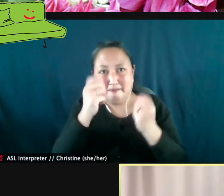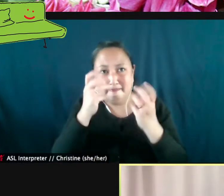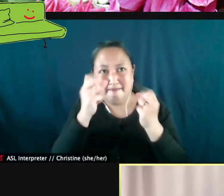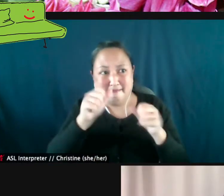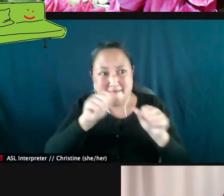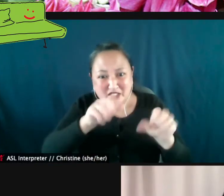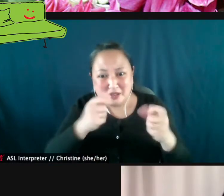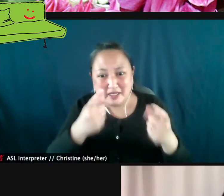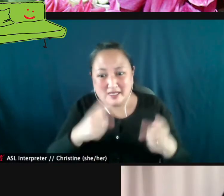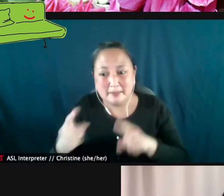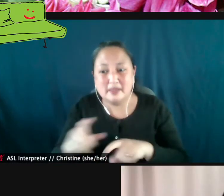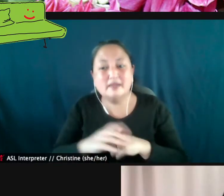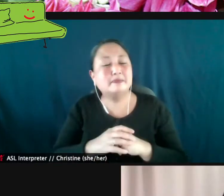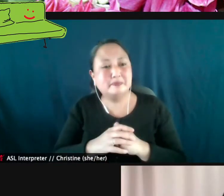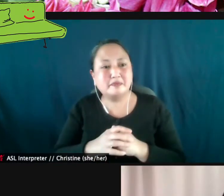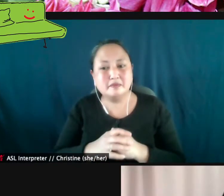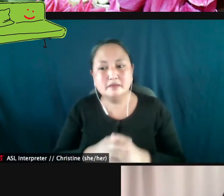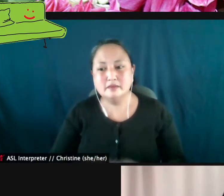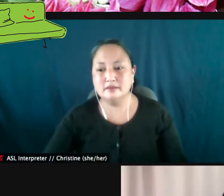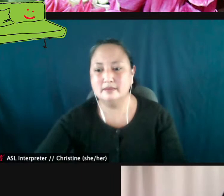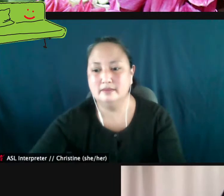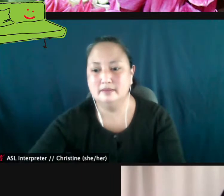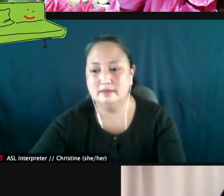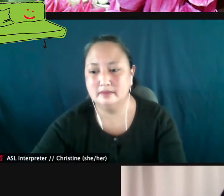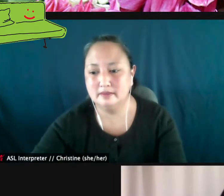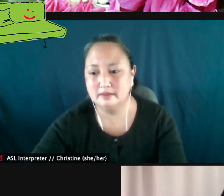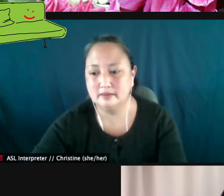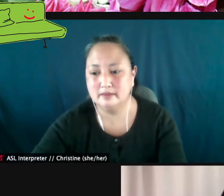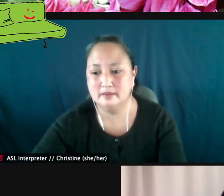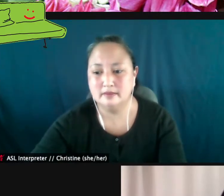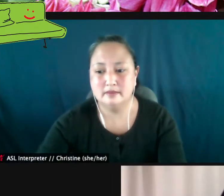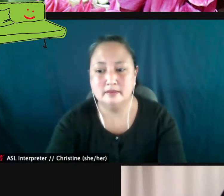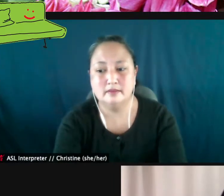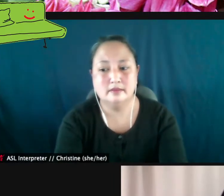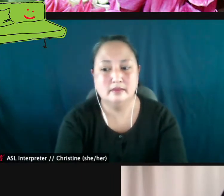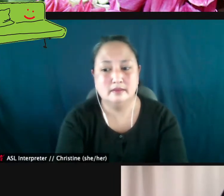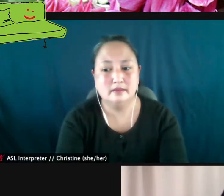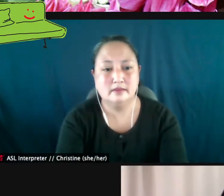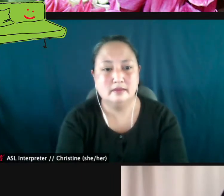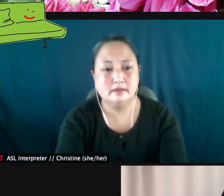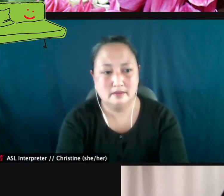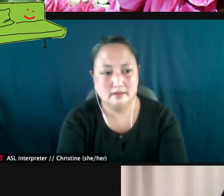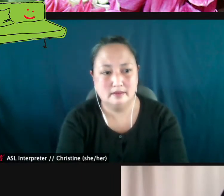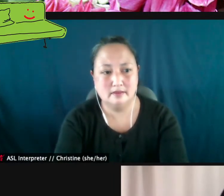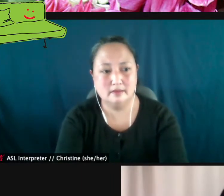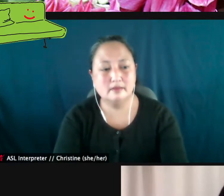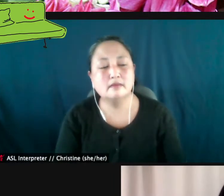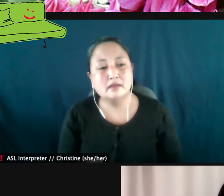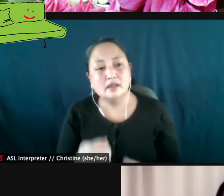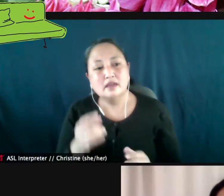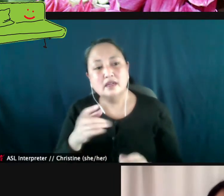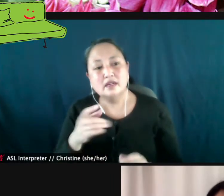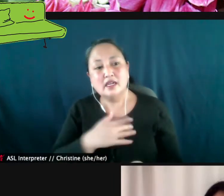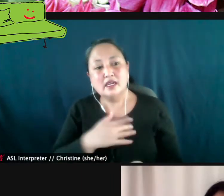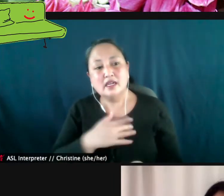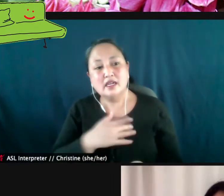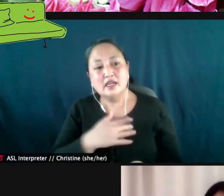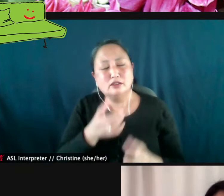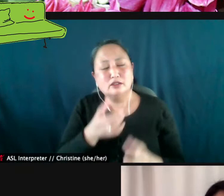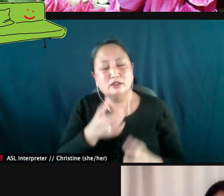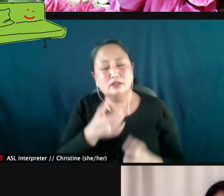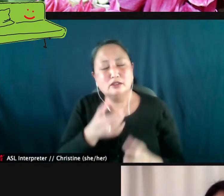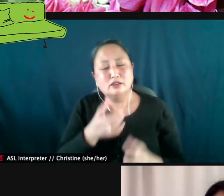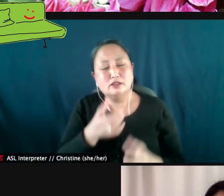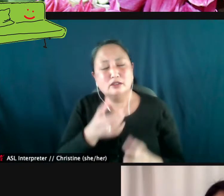happening? That's a great question. I think you're very insightful because you captured both parts of it. I think one is that it is kind of